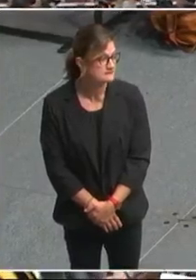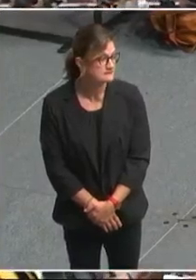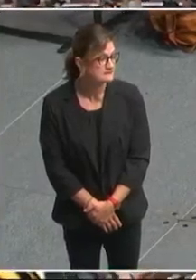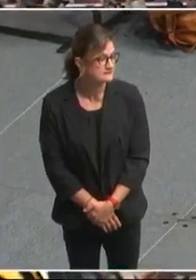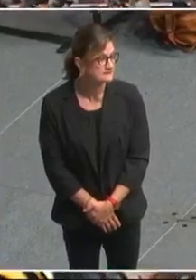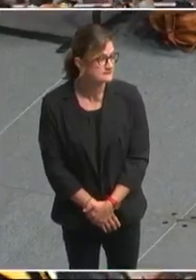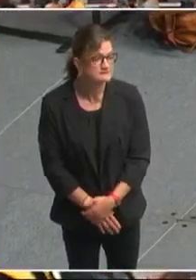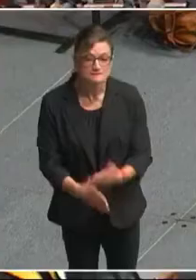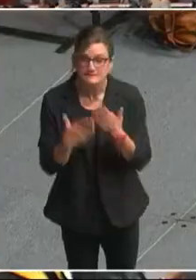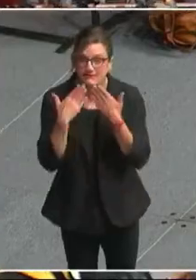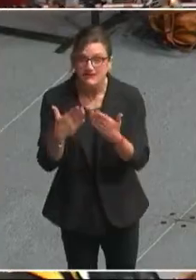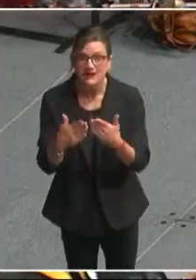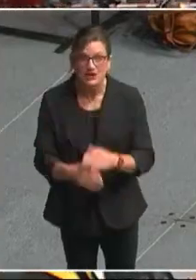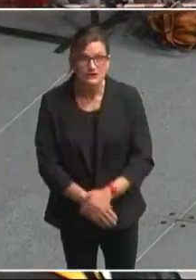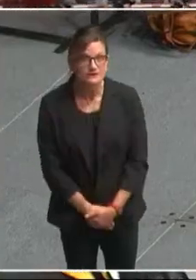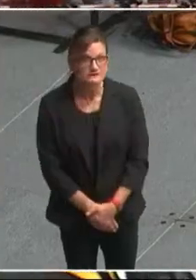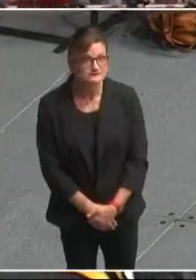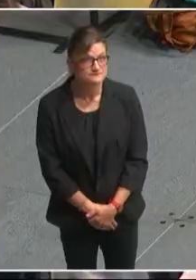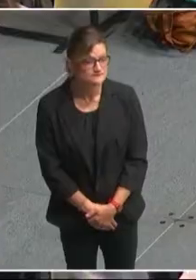Thank you.